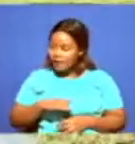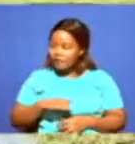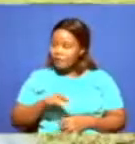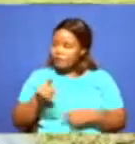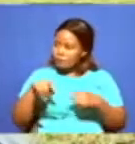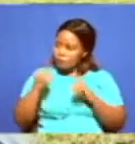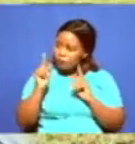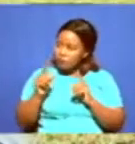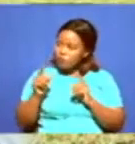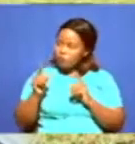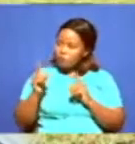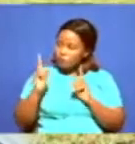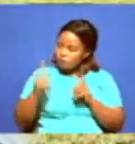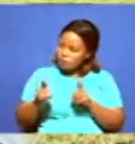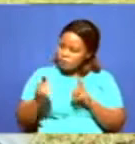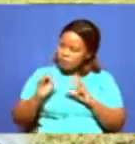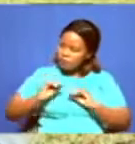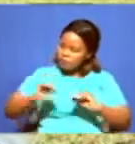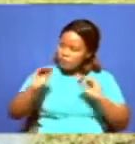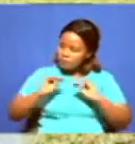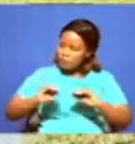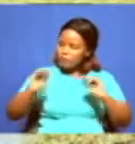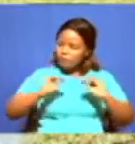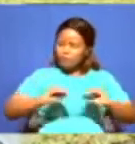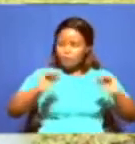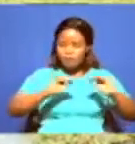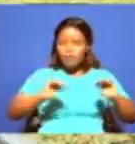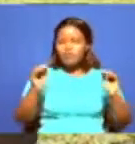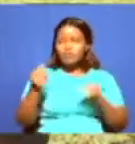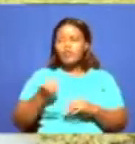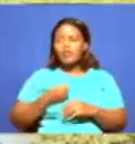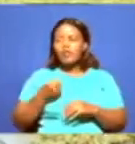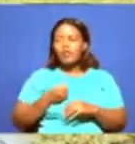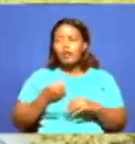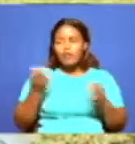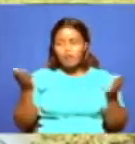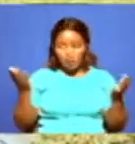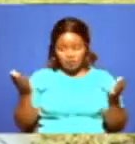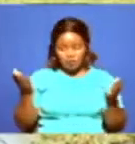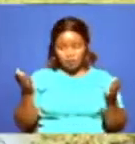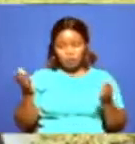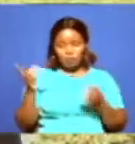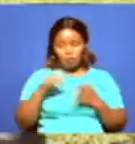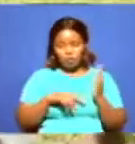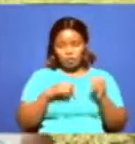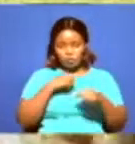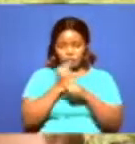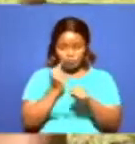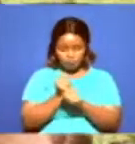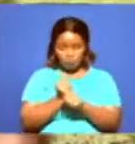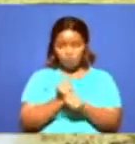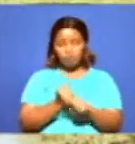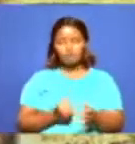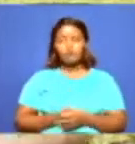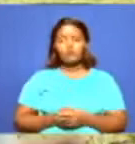in teaching the girls in what we call siwinde. Siwinde